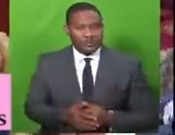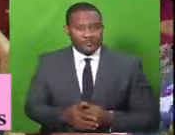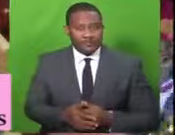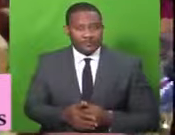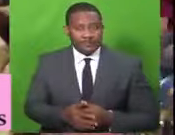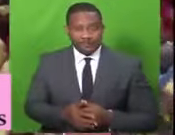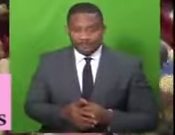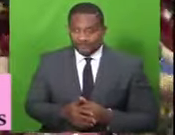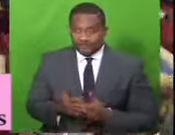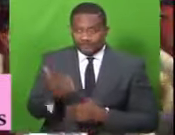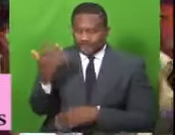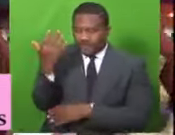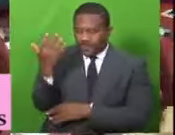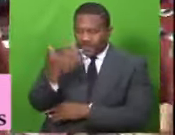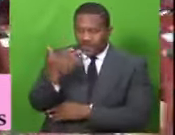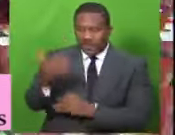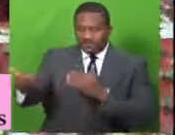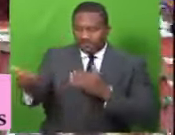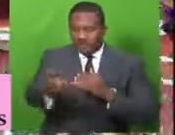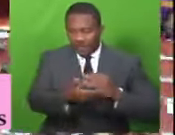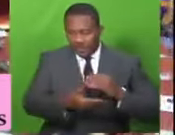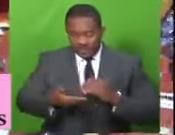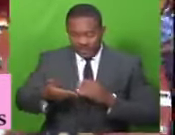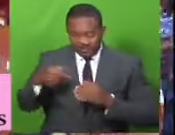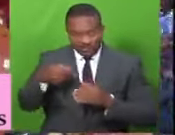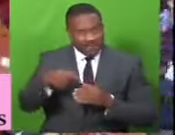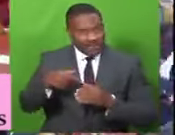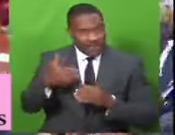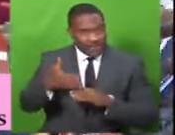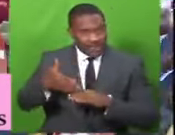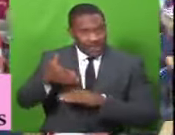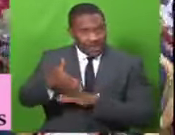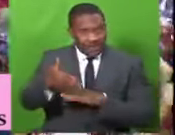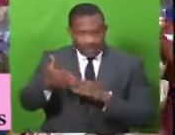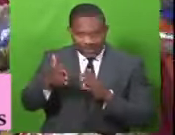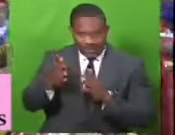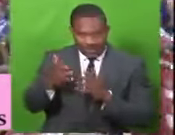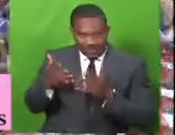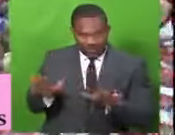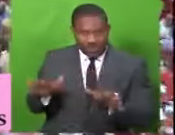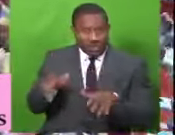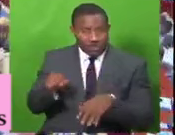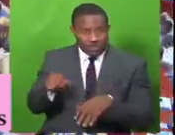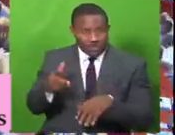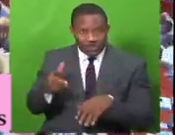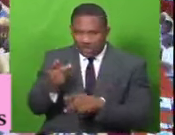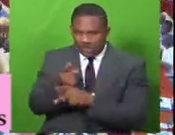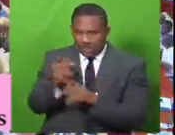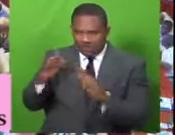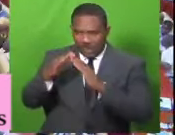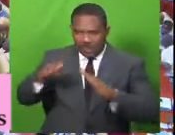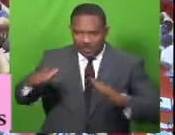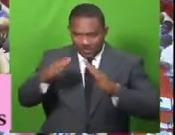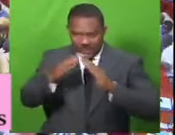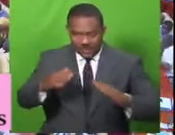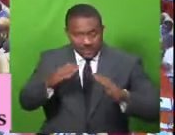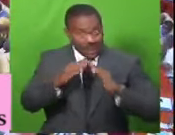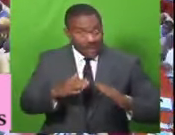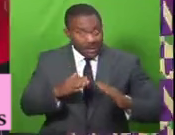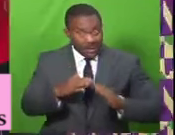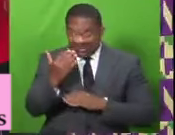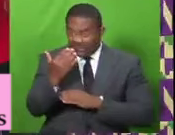losses, we have constructed some 65 warehouses, with the remaining 15 at advanced stages of